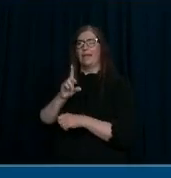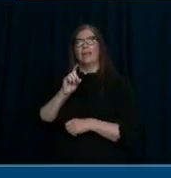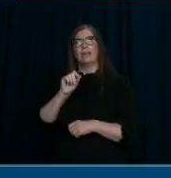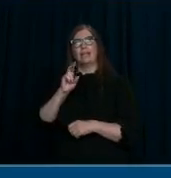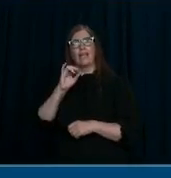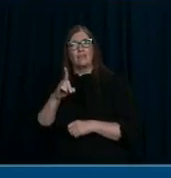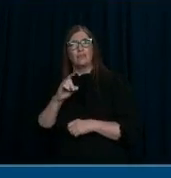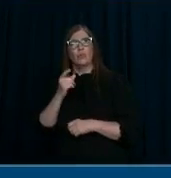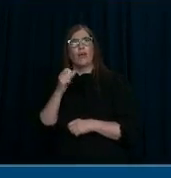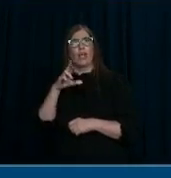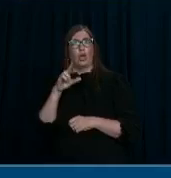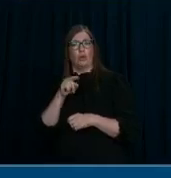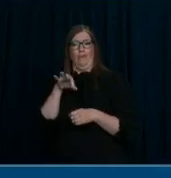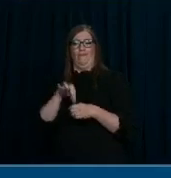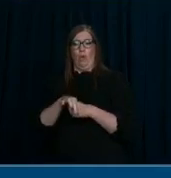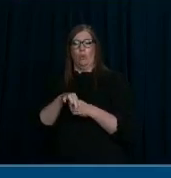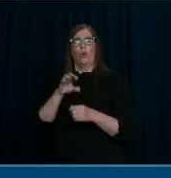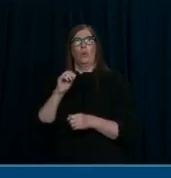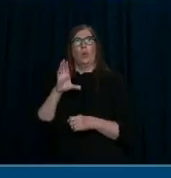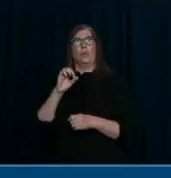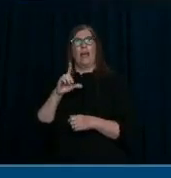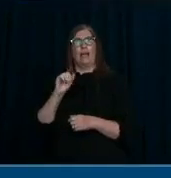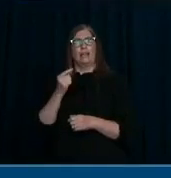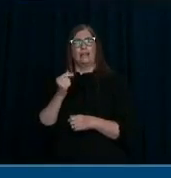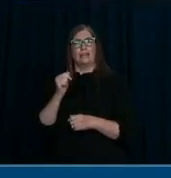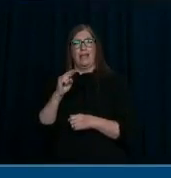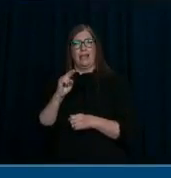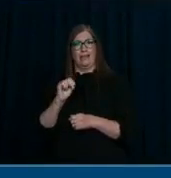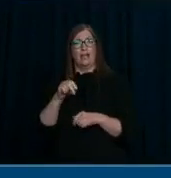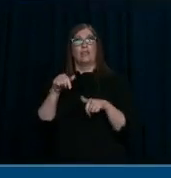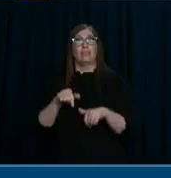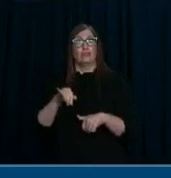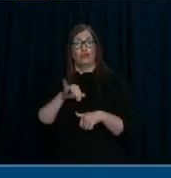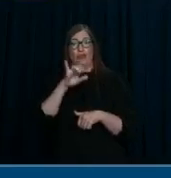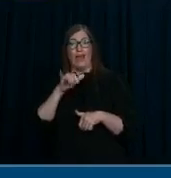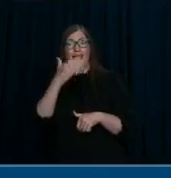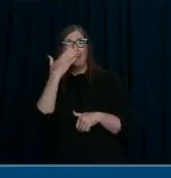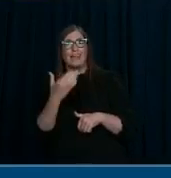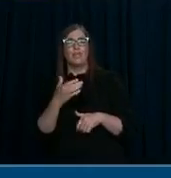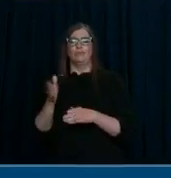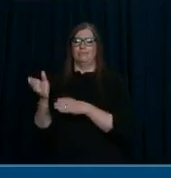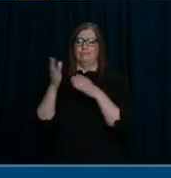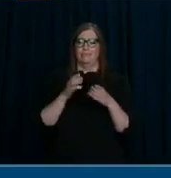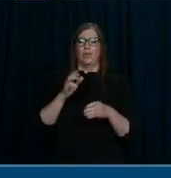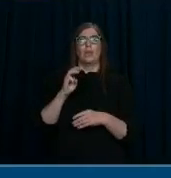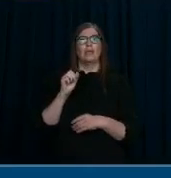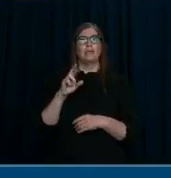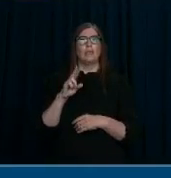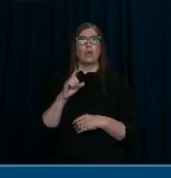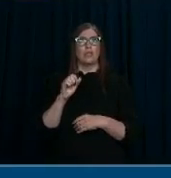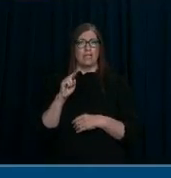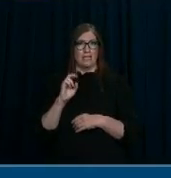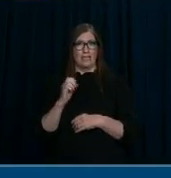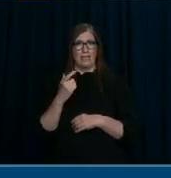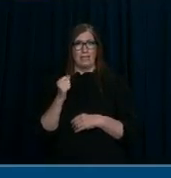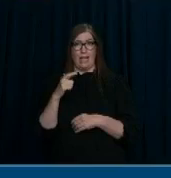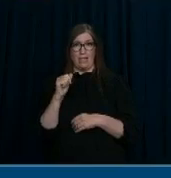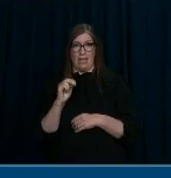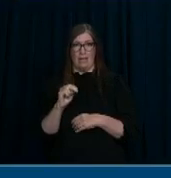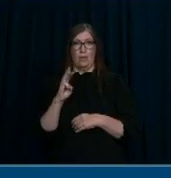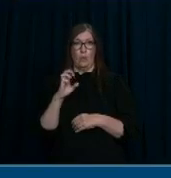Conor O'Callaghan this July. Thank you. And Ms. Marlene Galán-Woods, next 2 minutes are yours. Thank